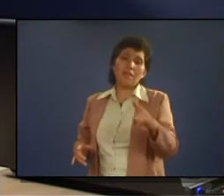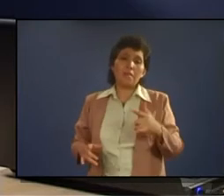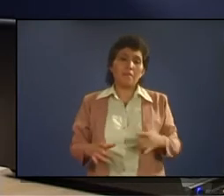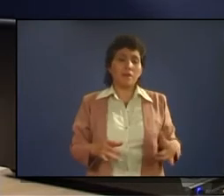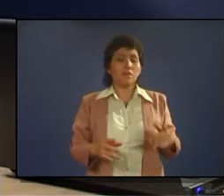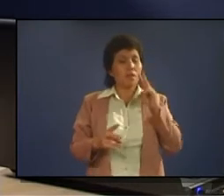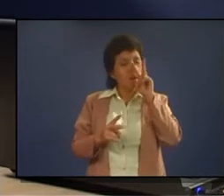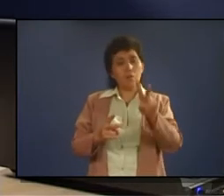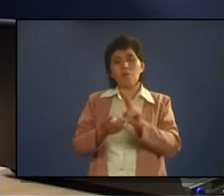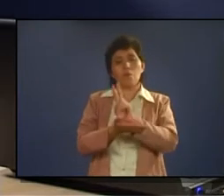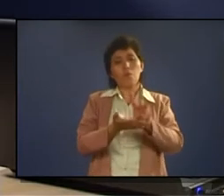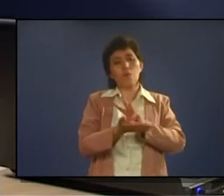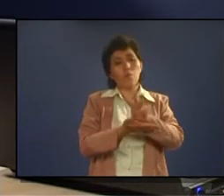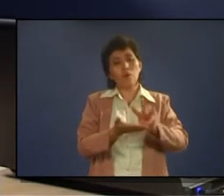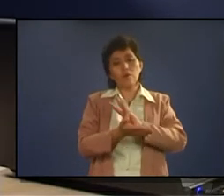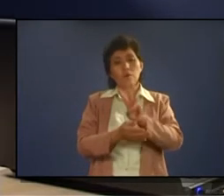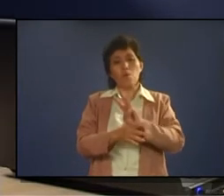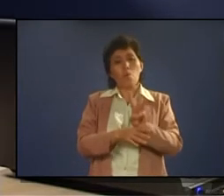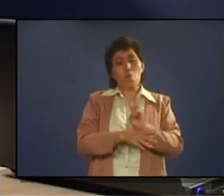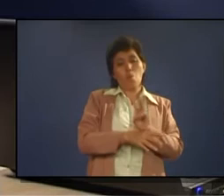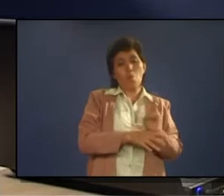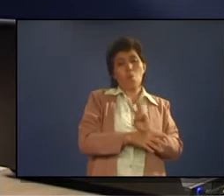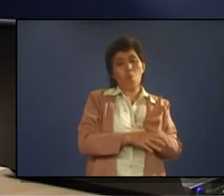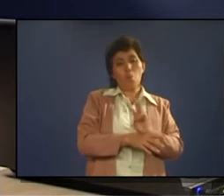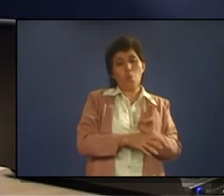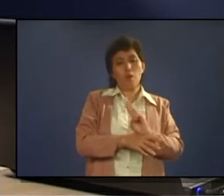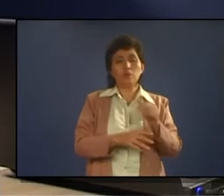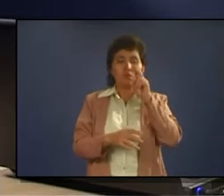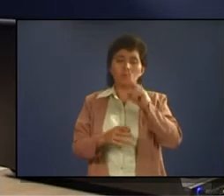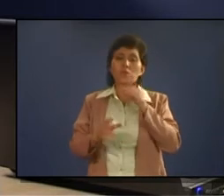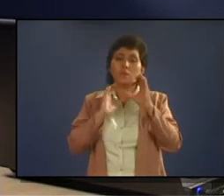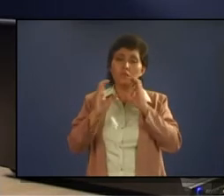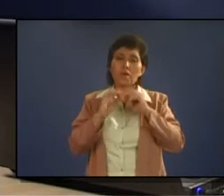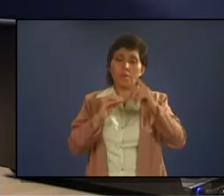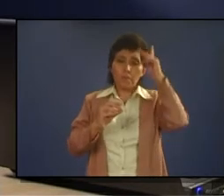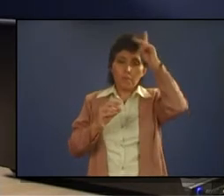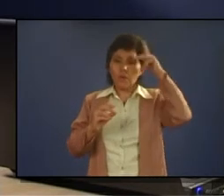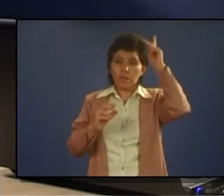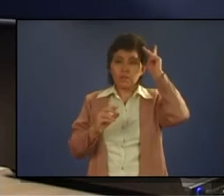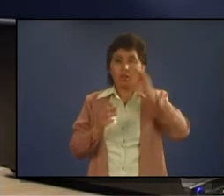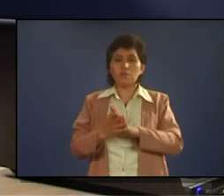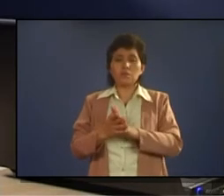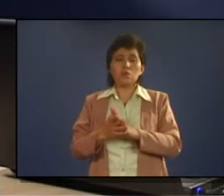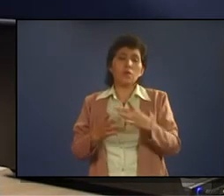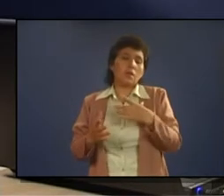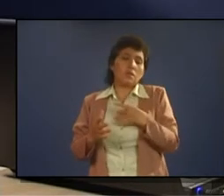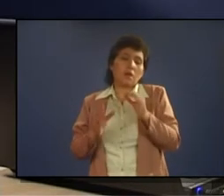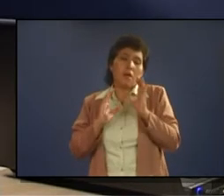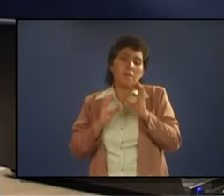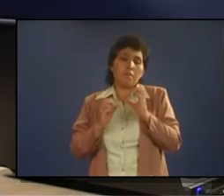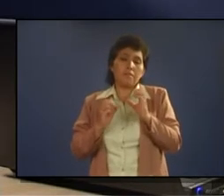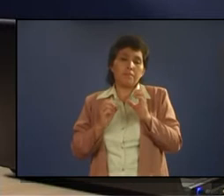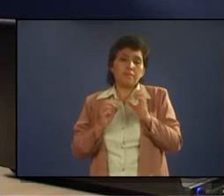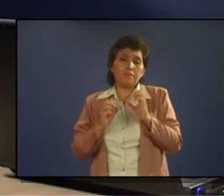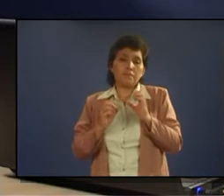movies, or you like to talk about shoes, or you like to talk about politics, or you like to talk about your hobbies, okay? Or some